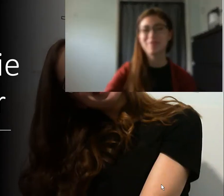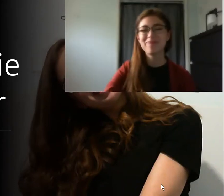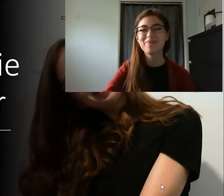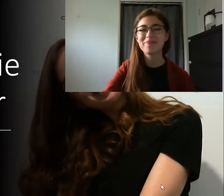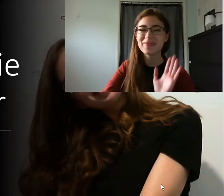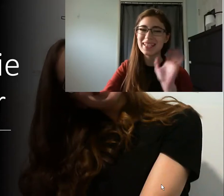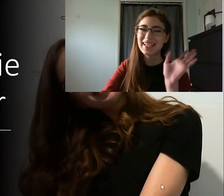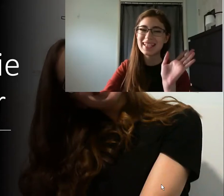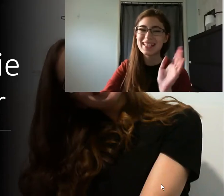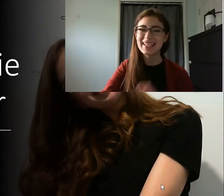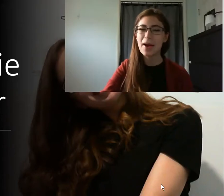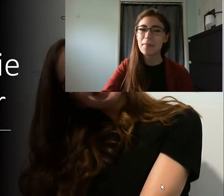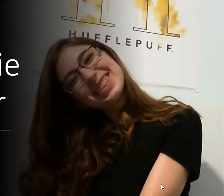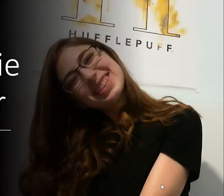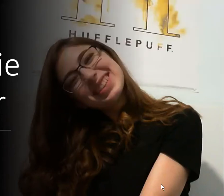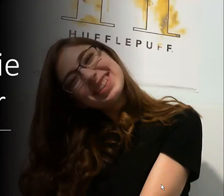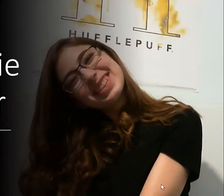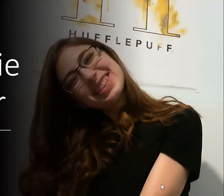screen.